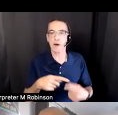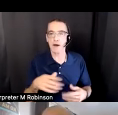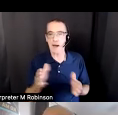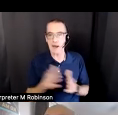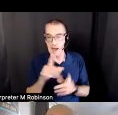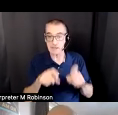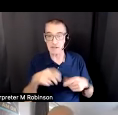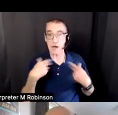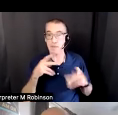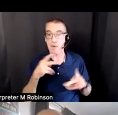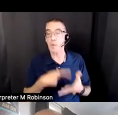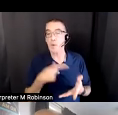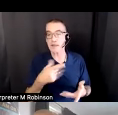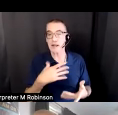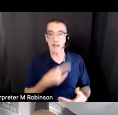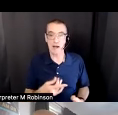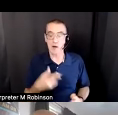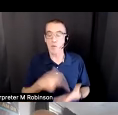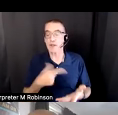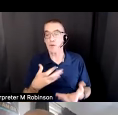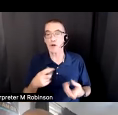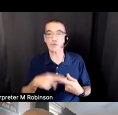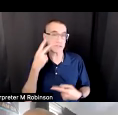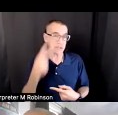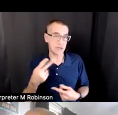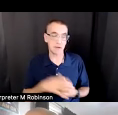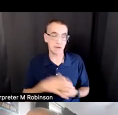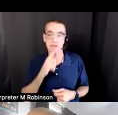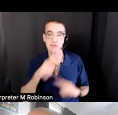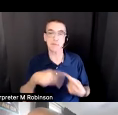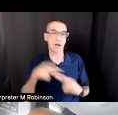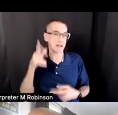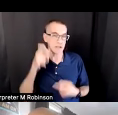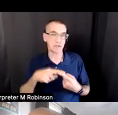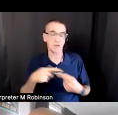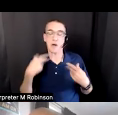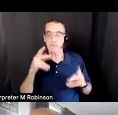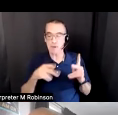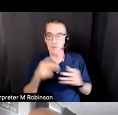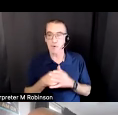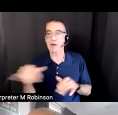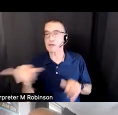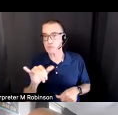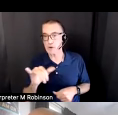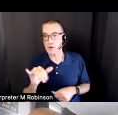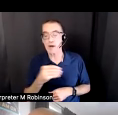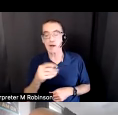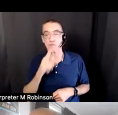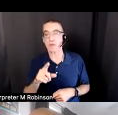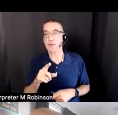young people what they would like, what they would like to see. It's about listening to young people as well. And it's